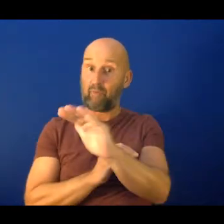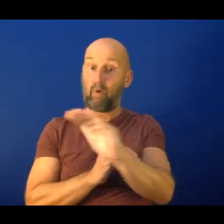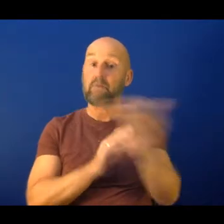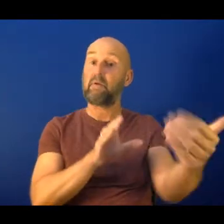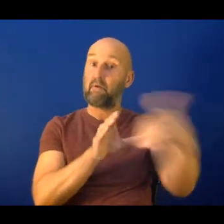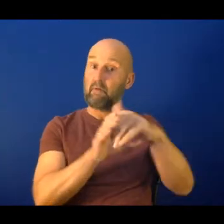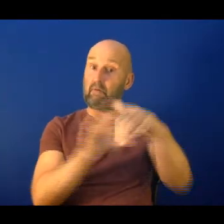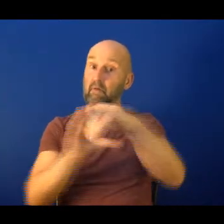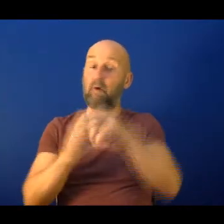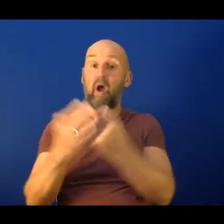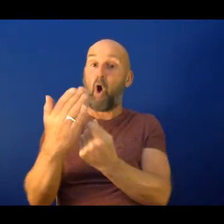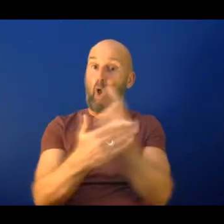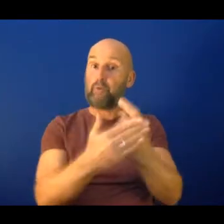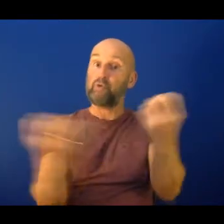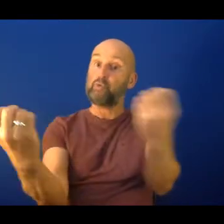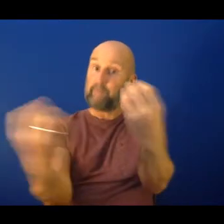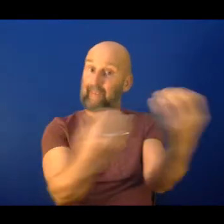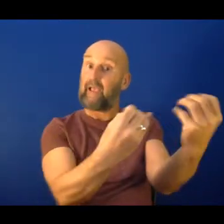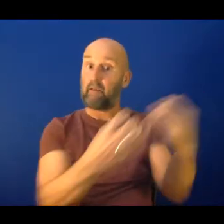their chance to speak.